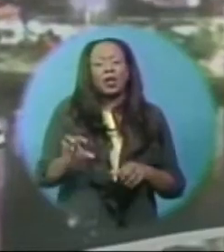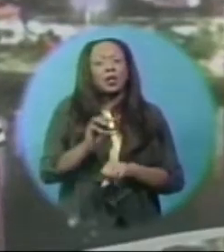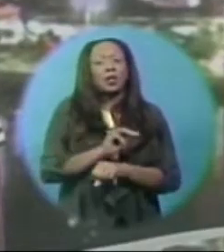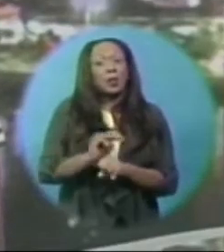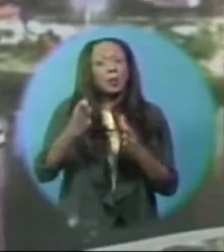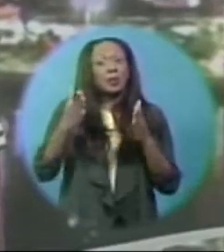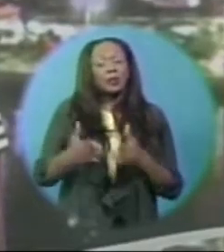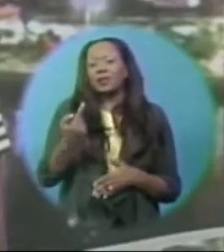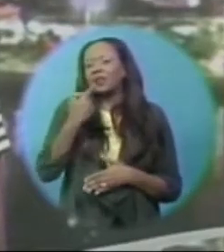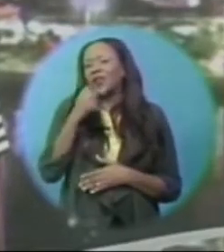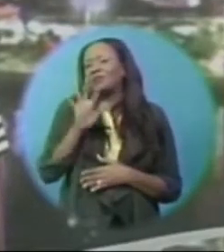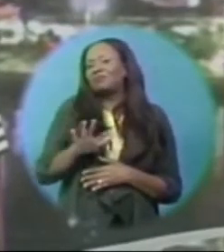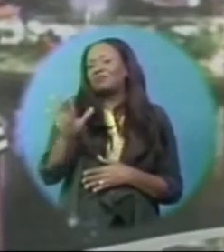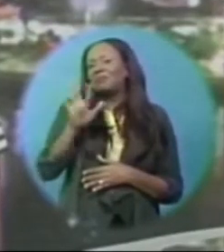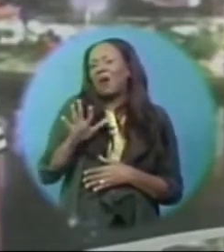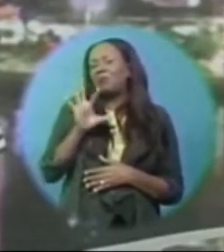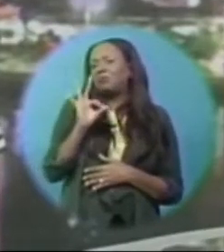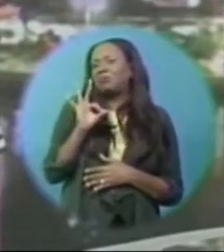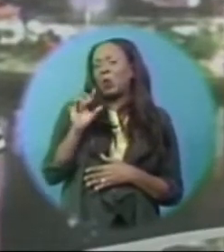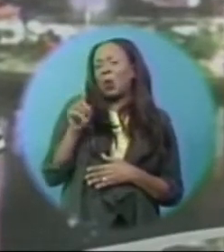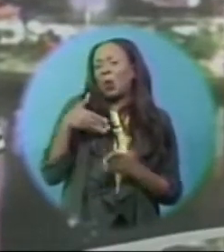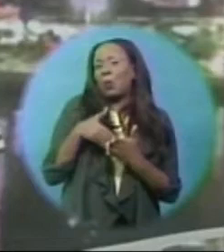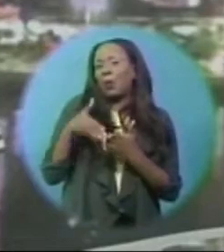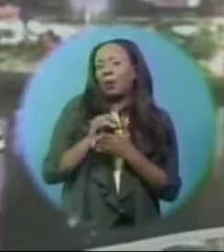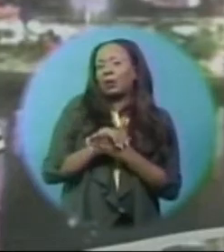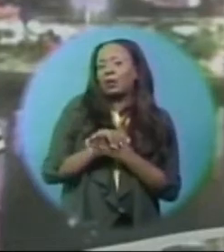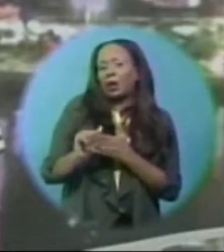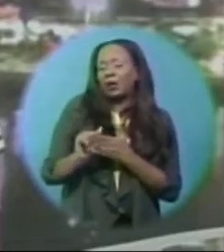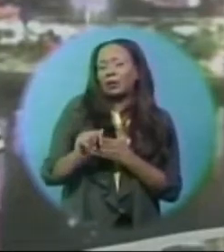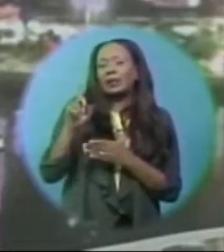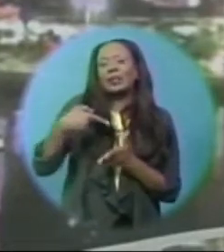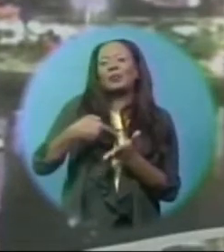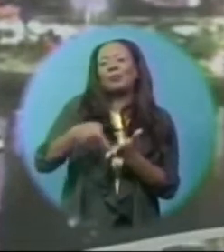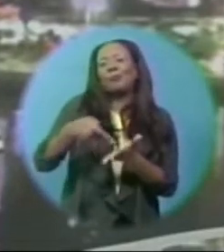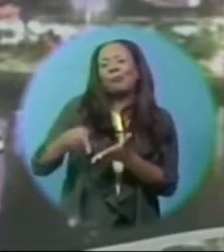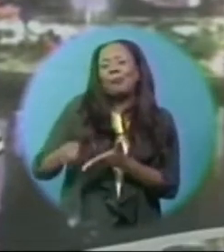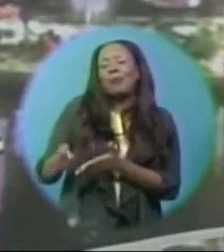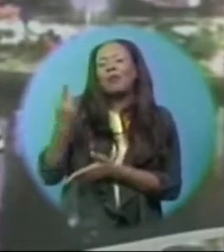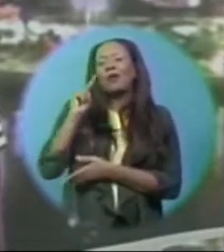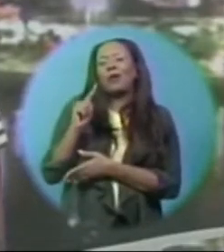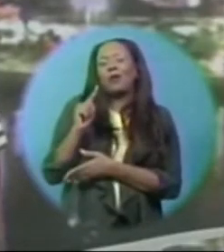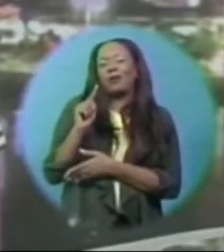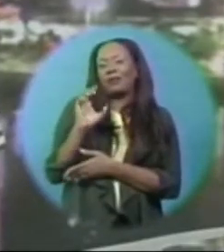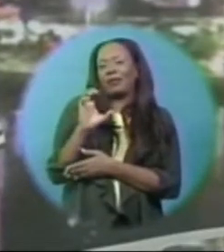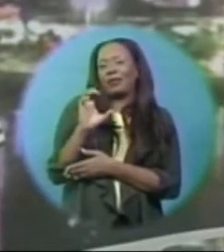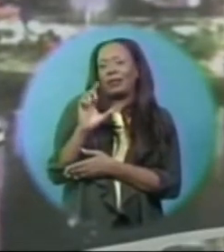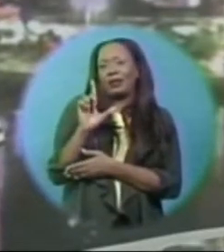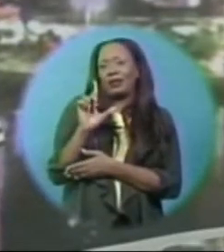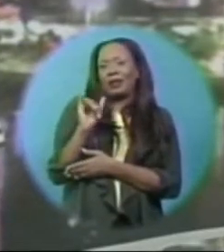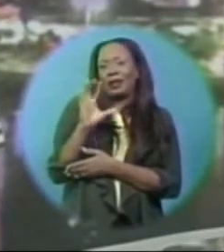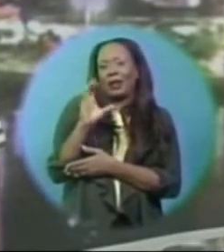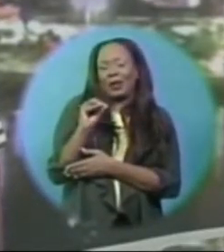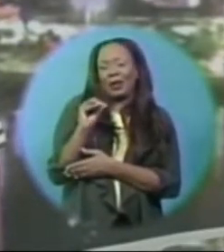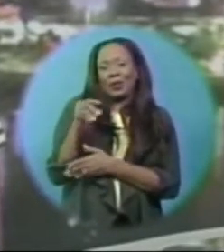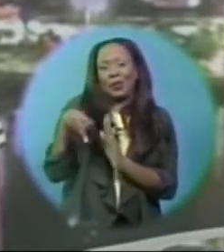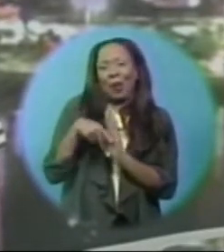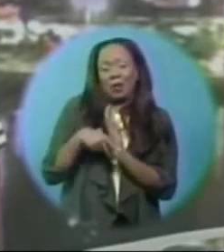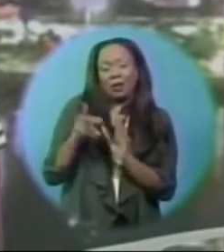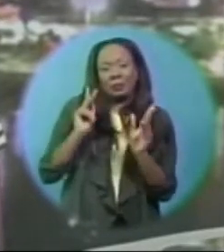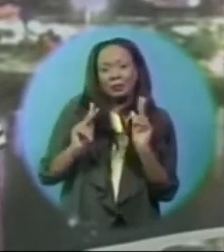Minister Sinclair says there are some $91 million in settlements as at September this year, and he predicts that by